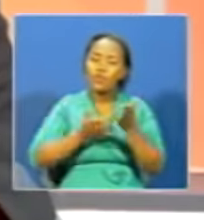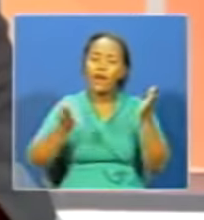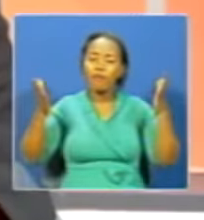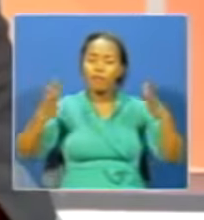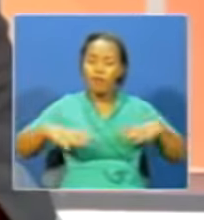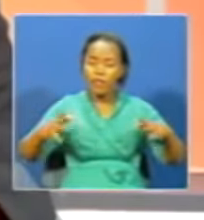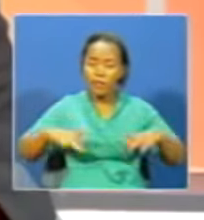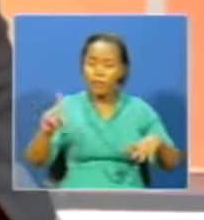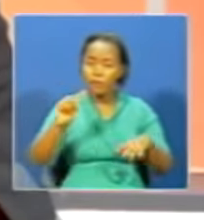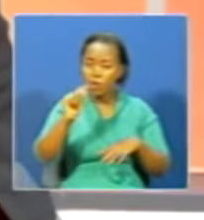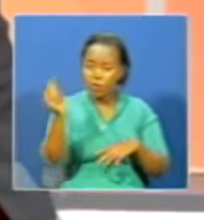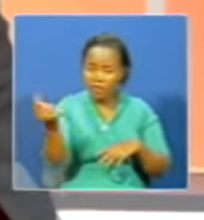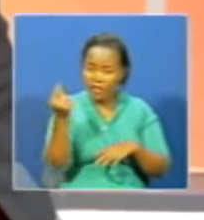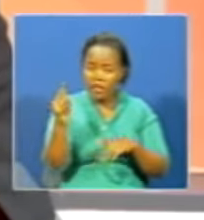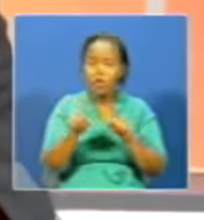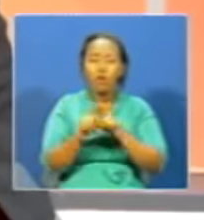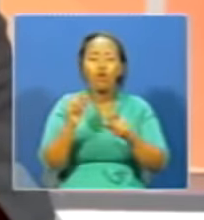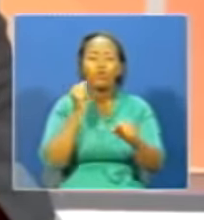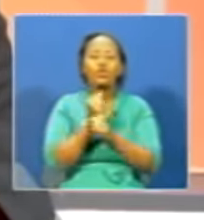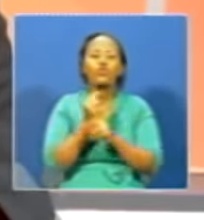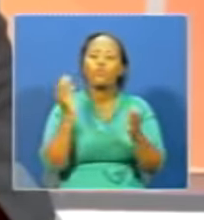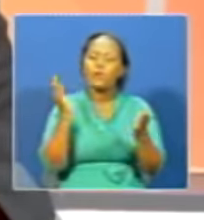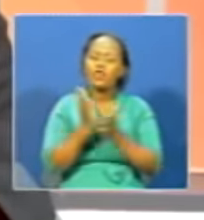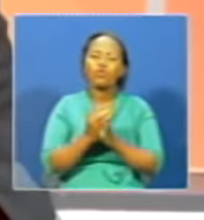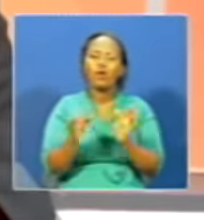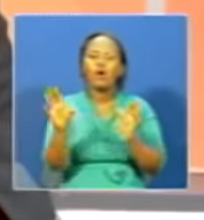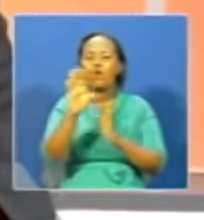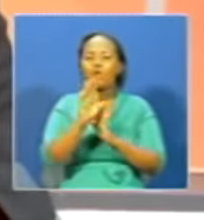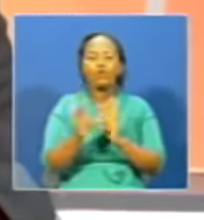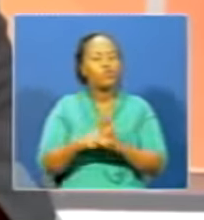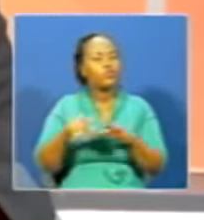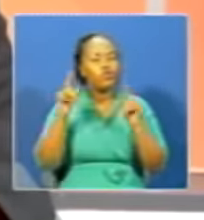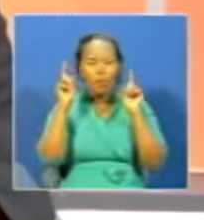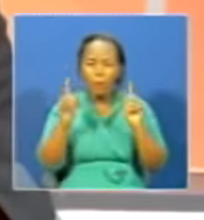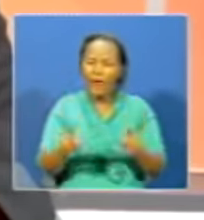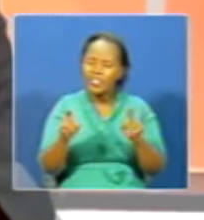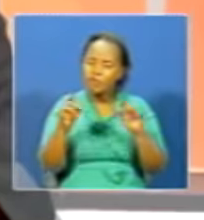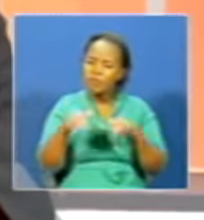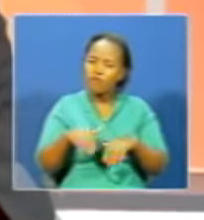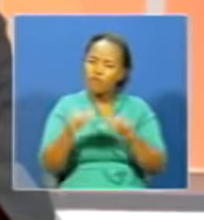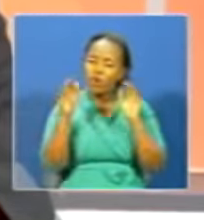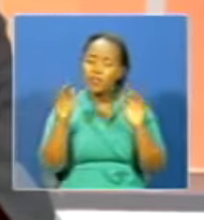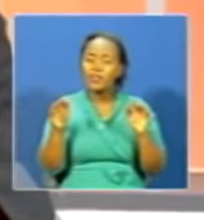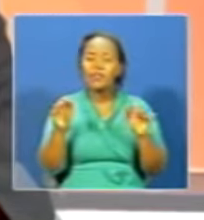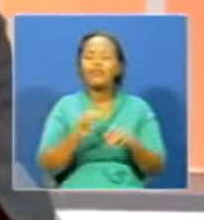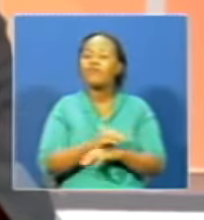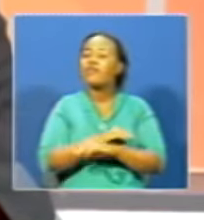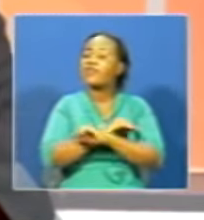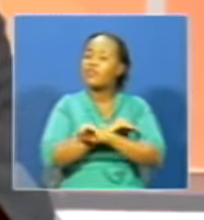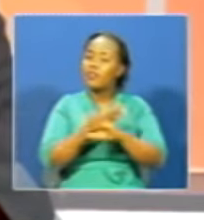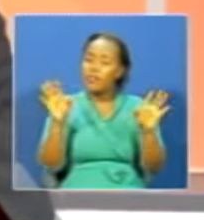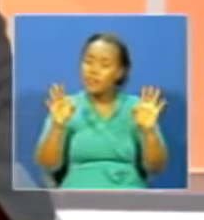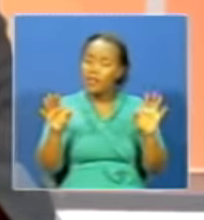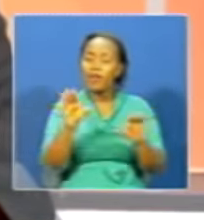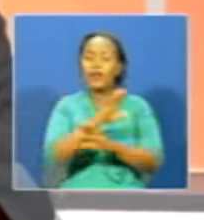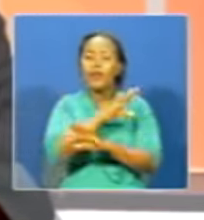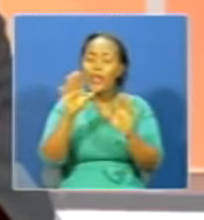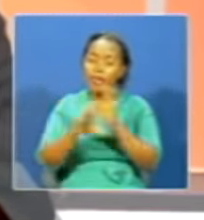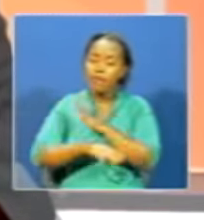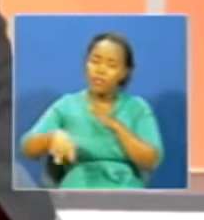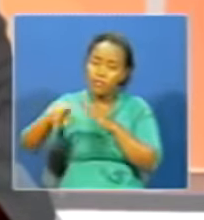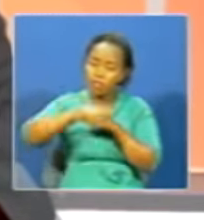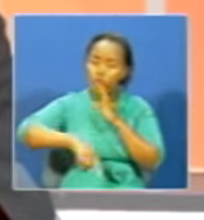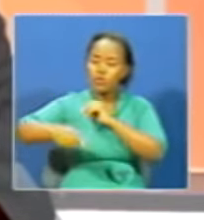ensure that constitutionalism shall be followed. Yeah. So it is so clear yeah. that whatever we do must fall